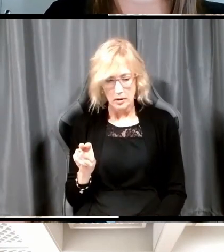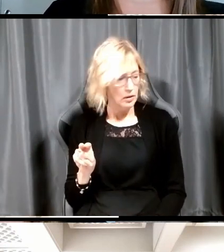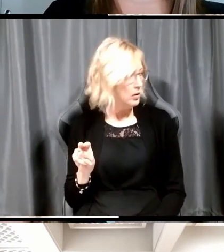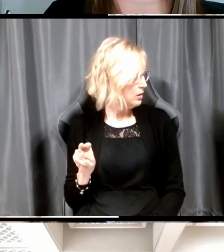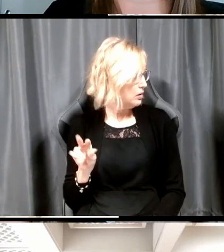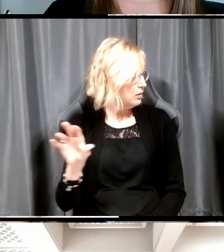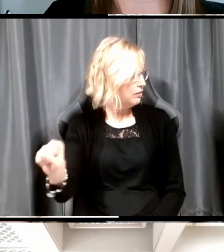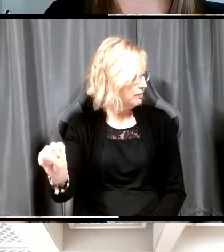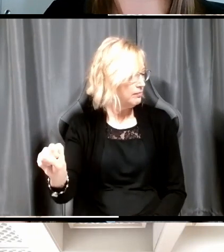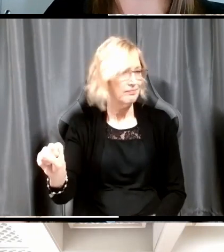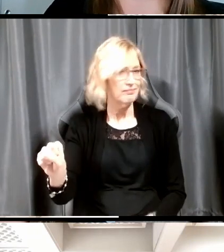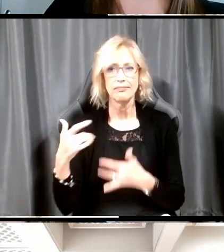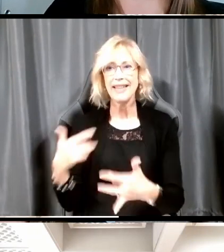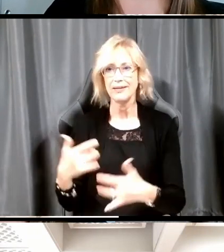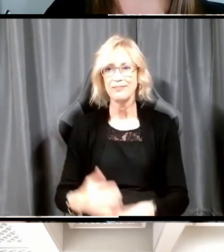it.